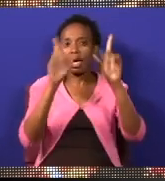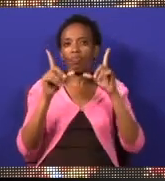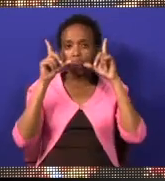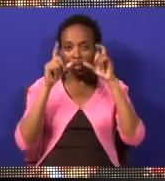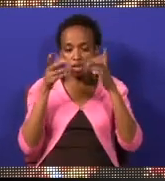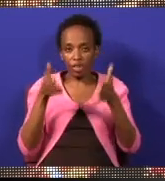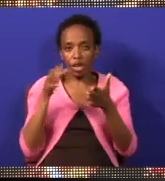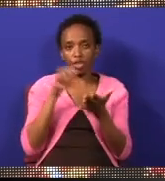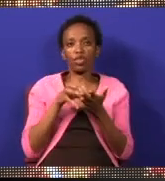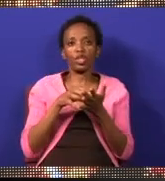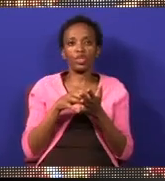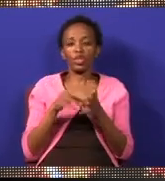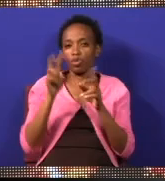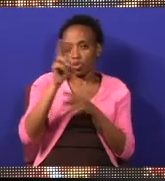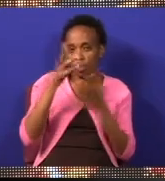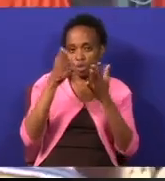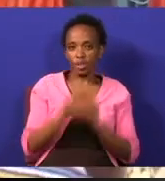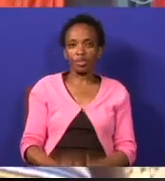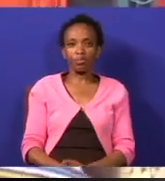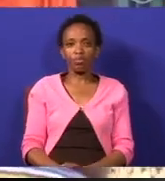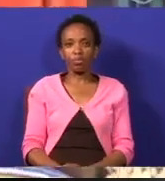current situation. Take a look.